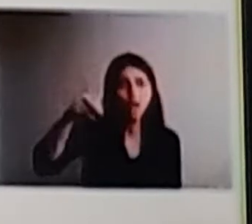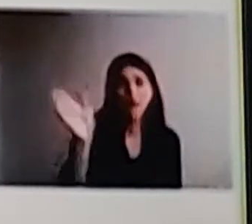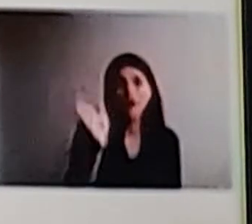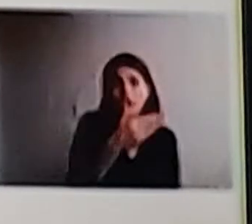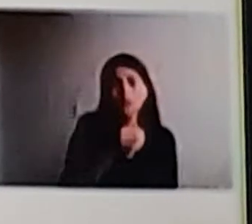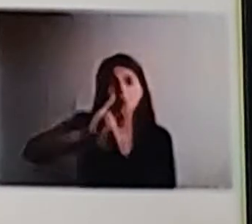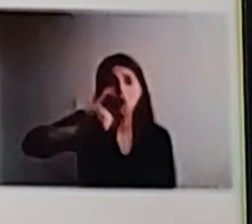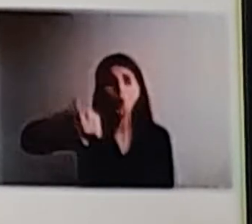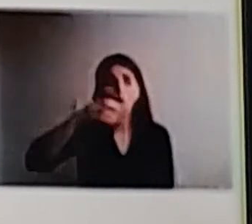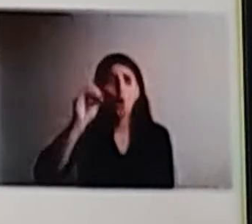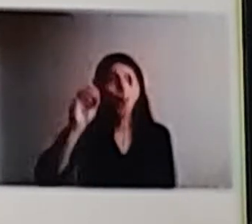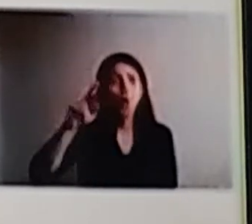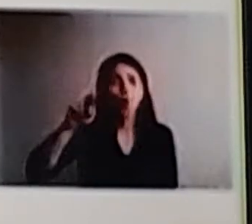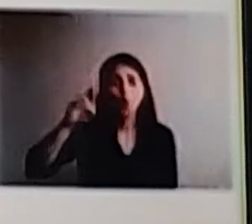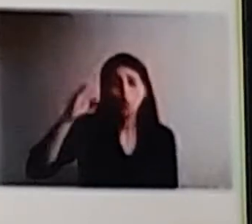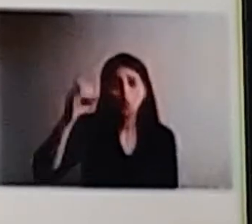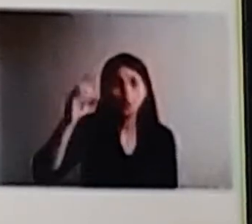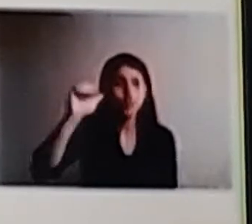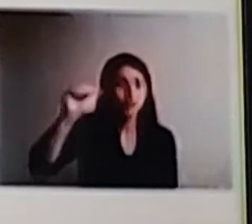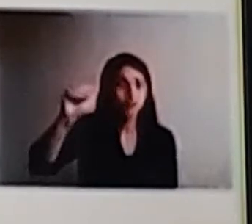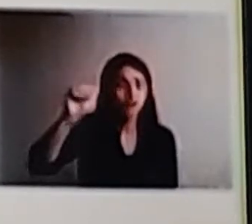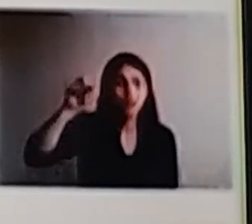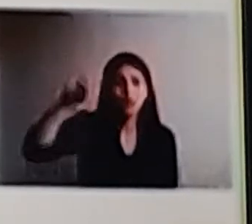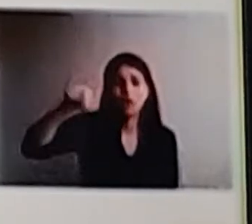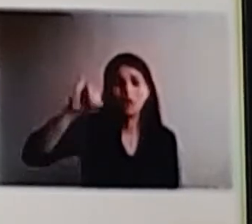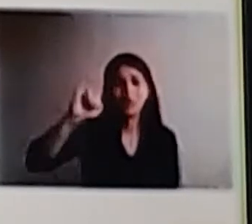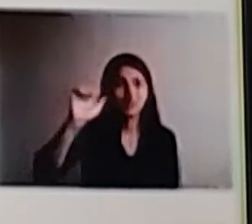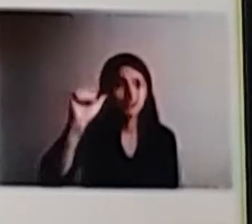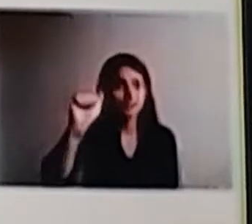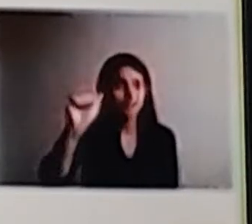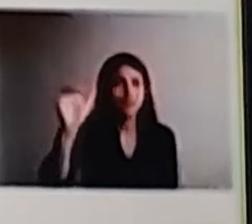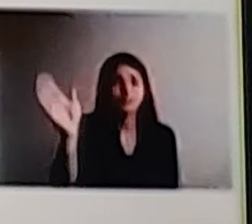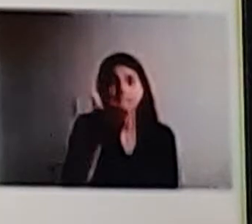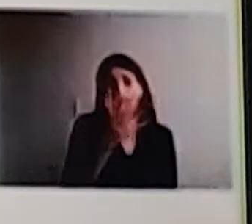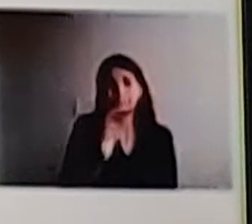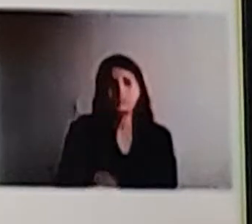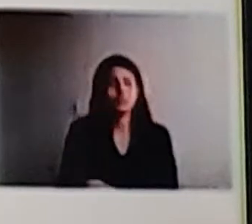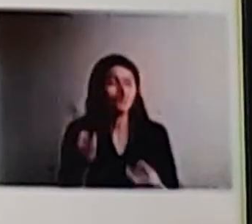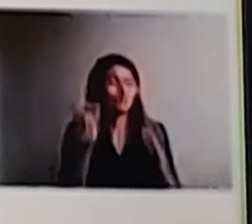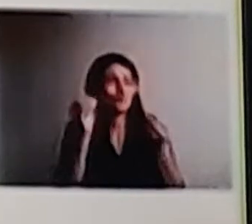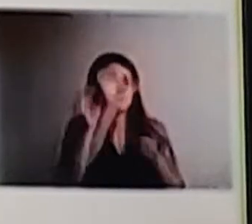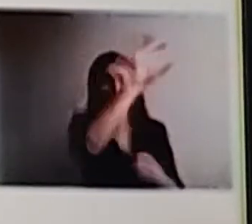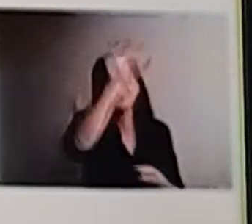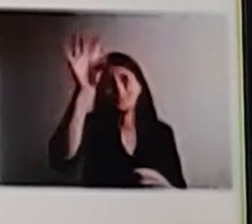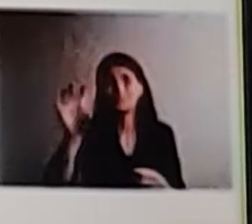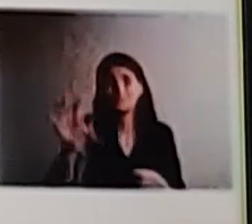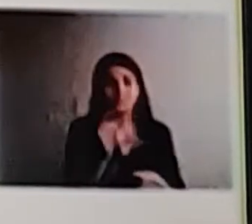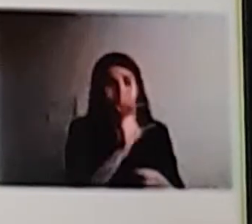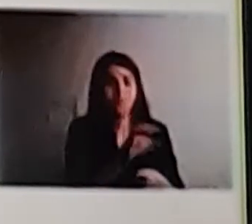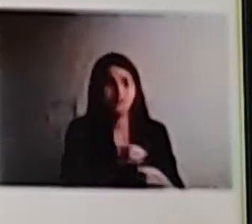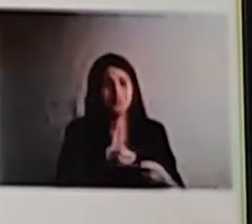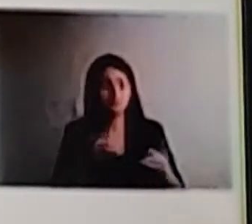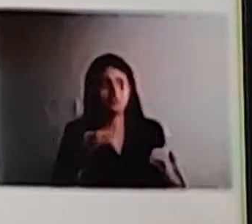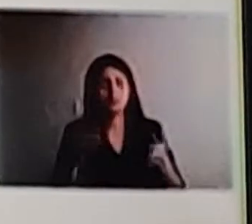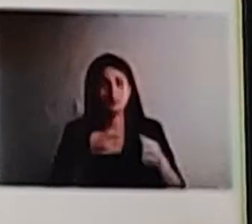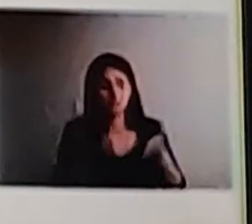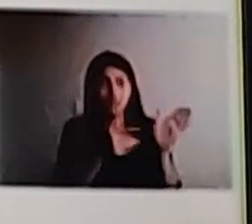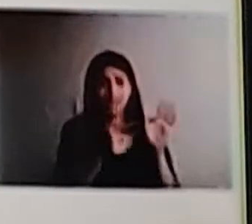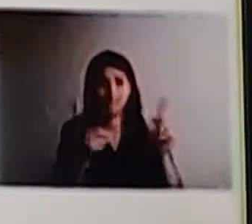and they are declared as in our website. They are an accessible place for the